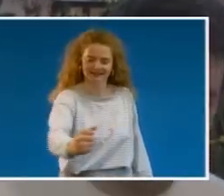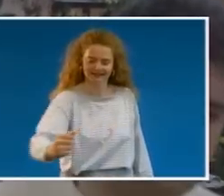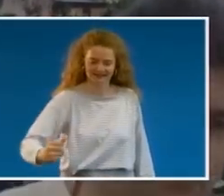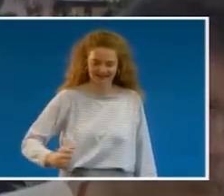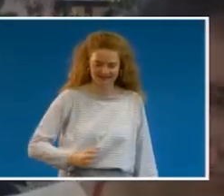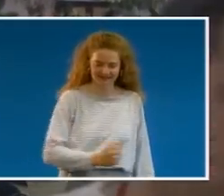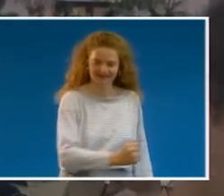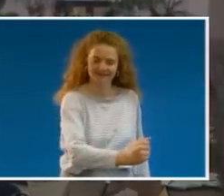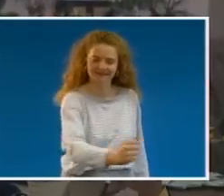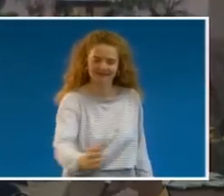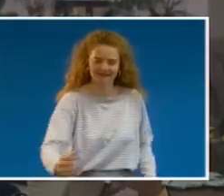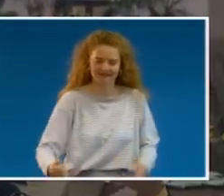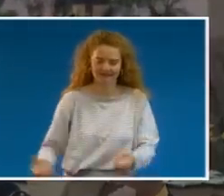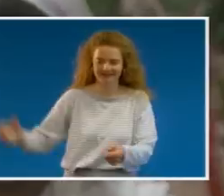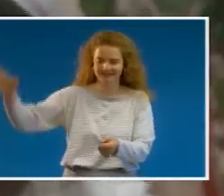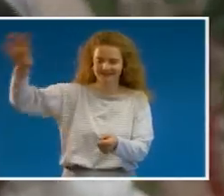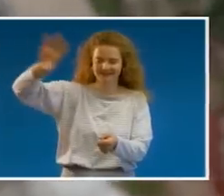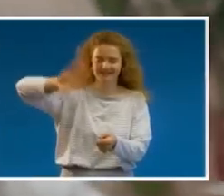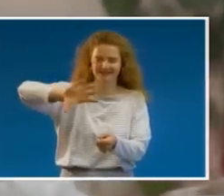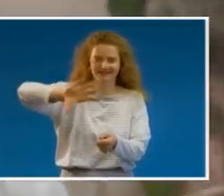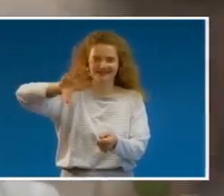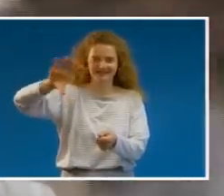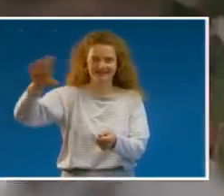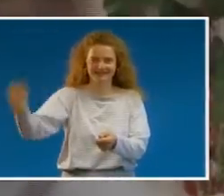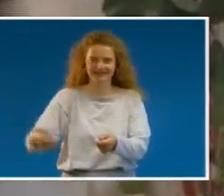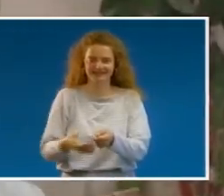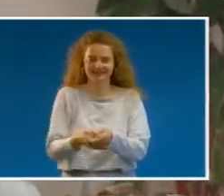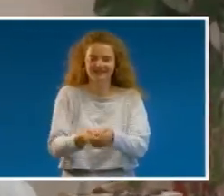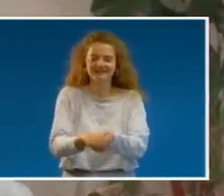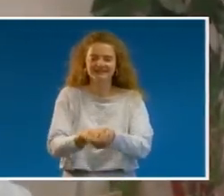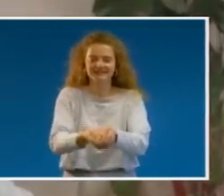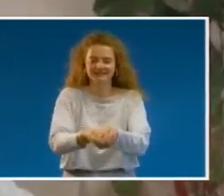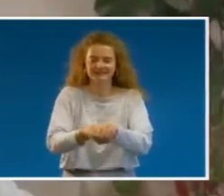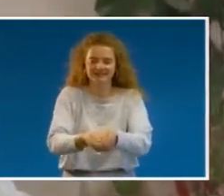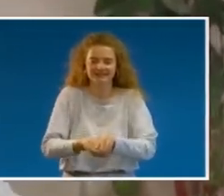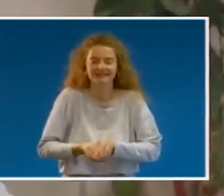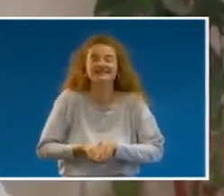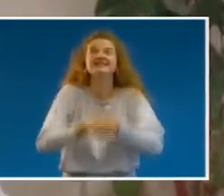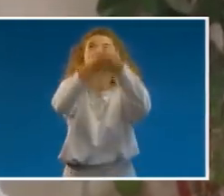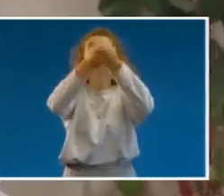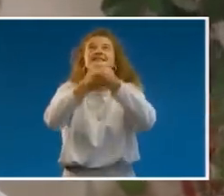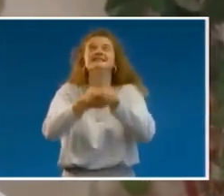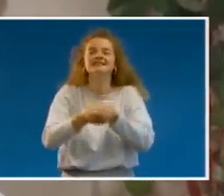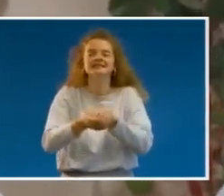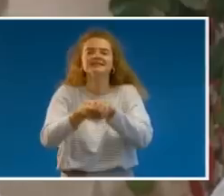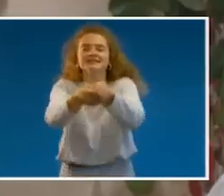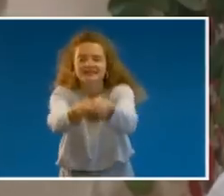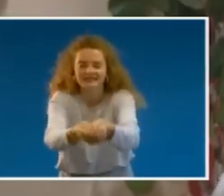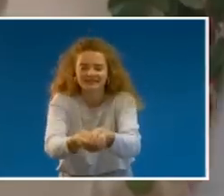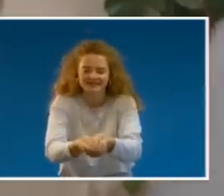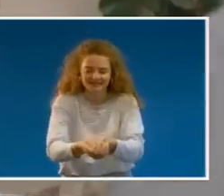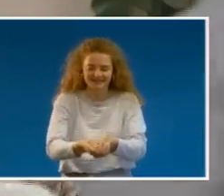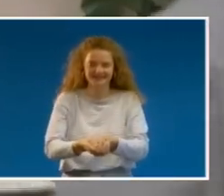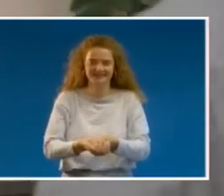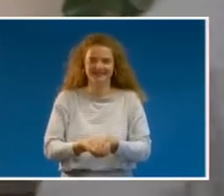Mix a pancake, stir a pancake, pour it in the pan. Fry a pancake, toss a pancake,